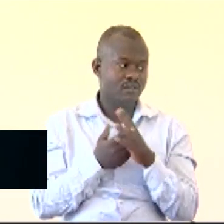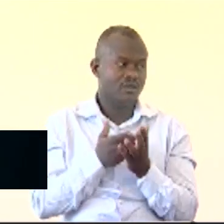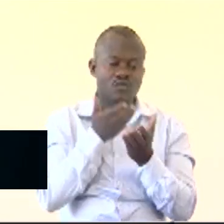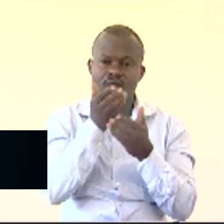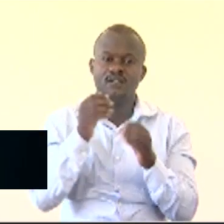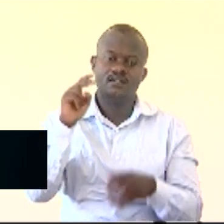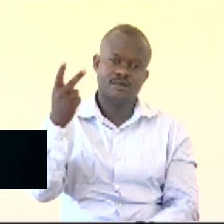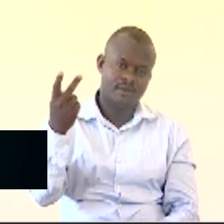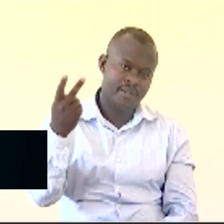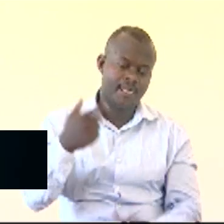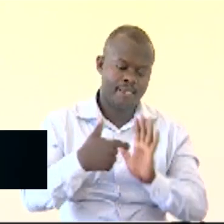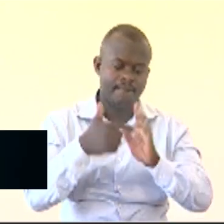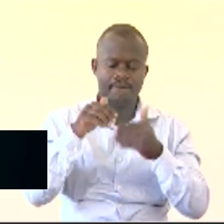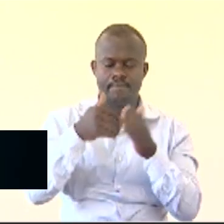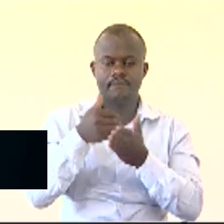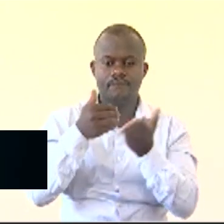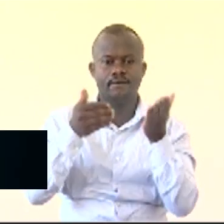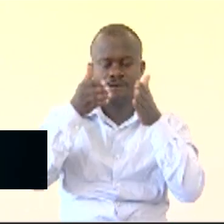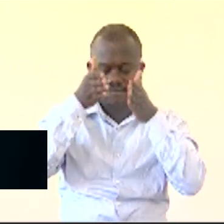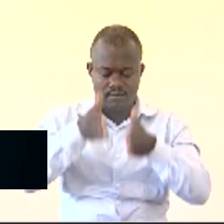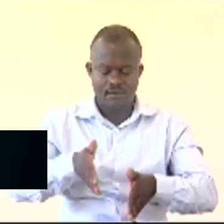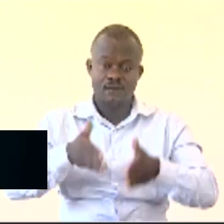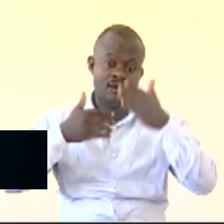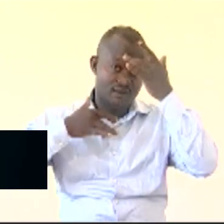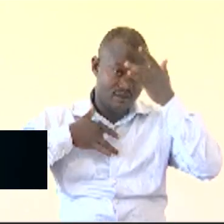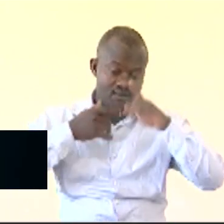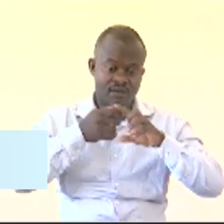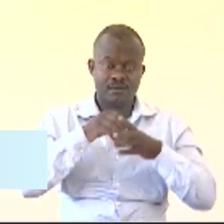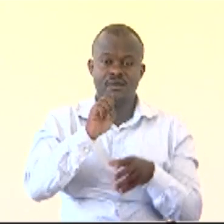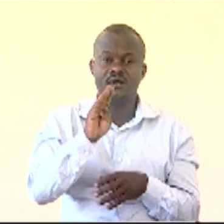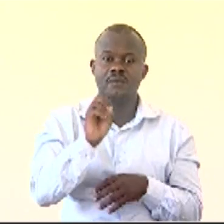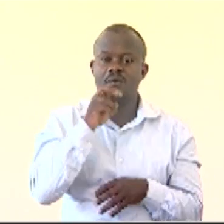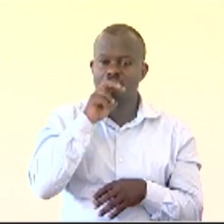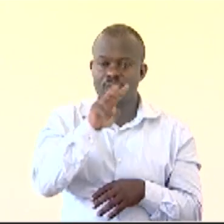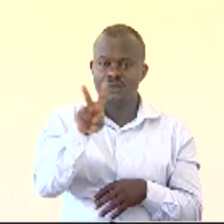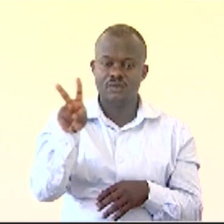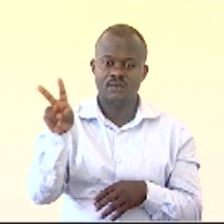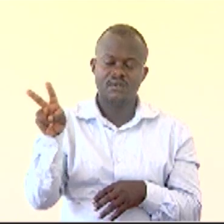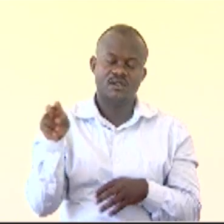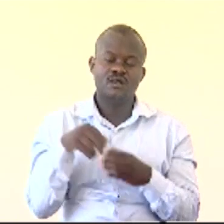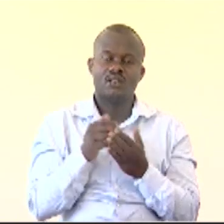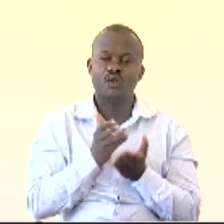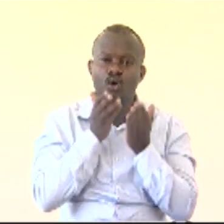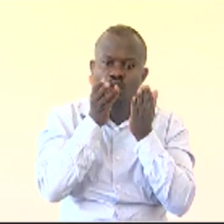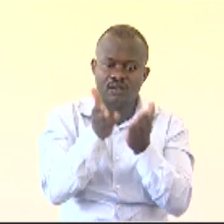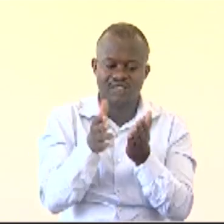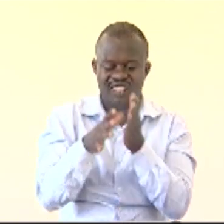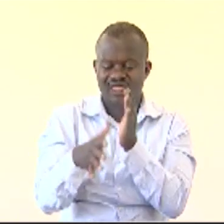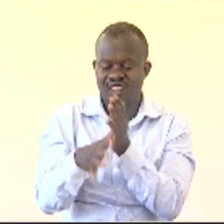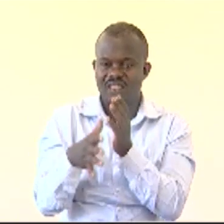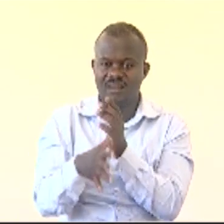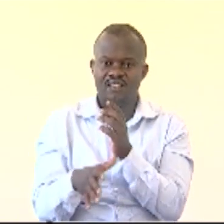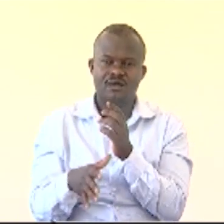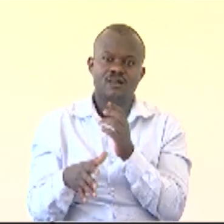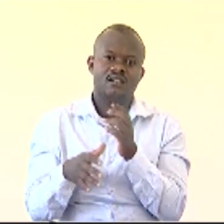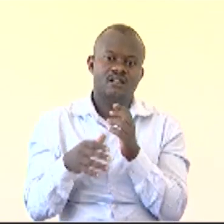second sign that shows that a patient is suffering from Ebola is followed by vomiting, diarrhea,